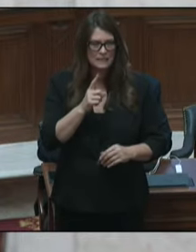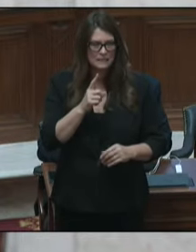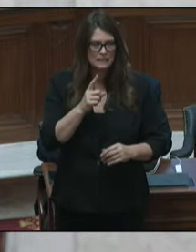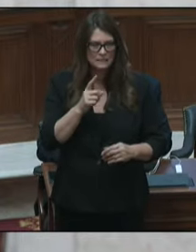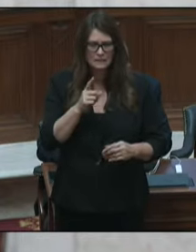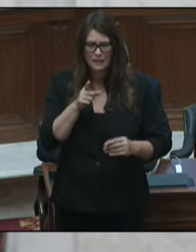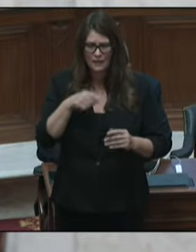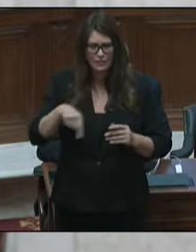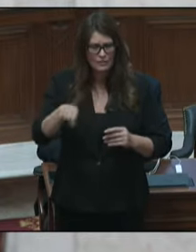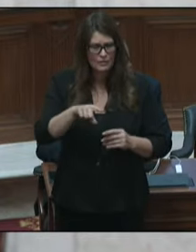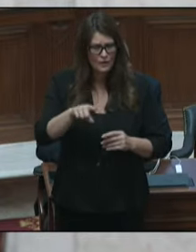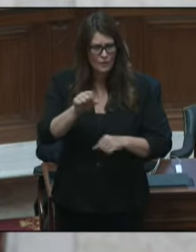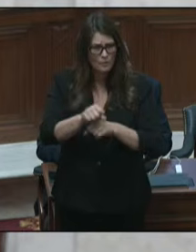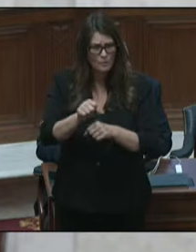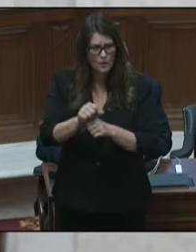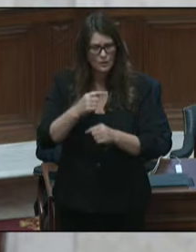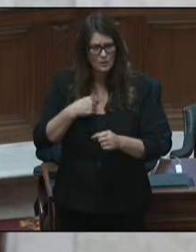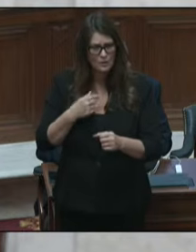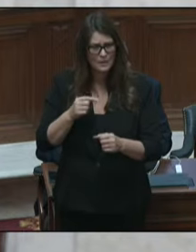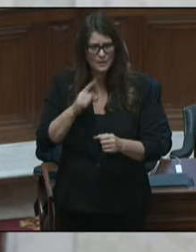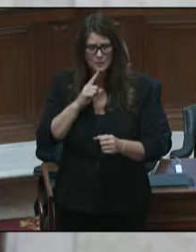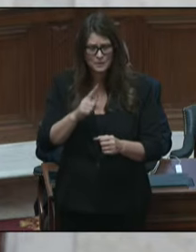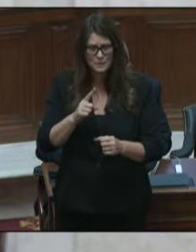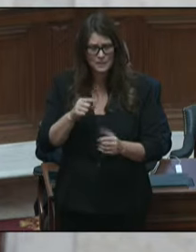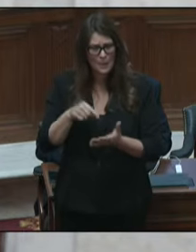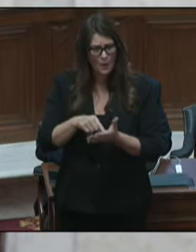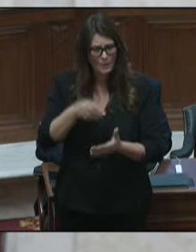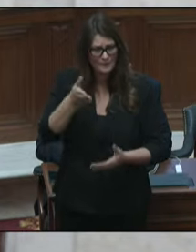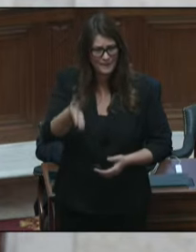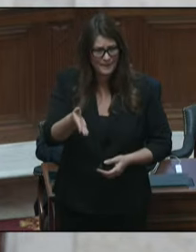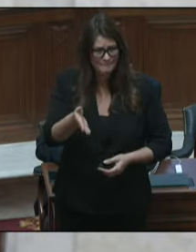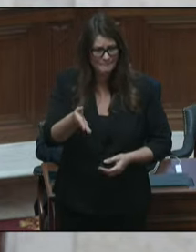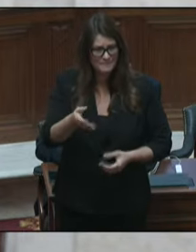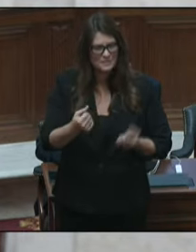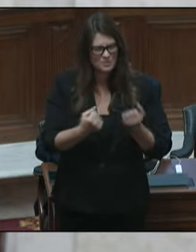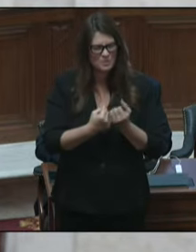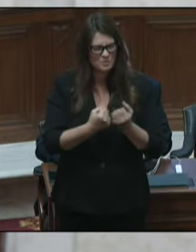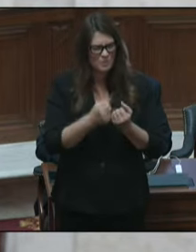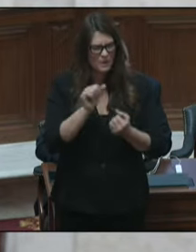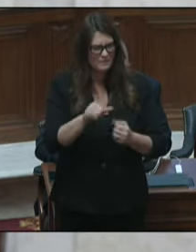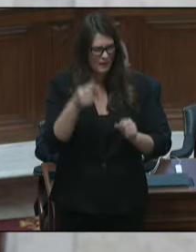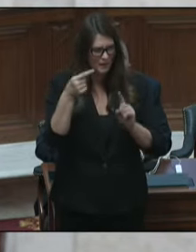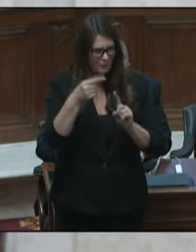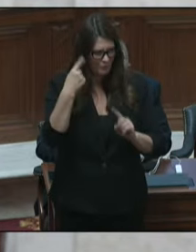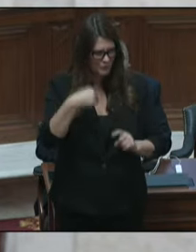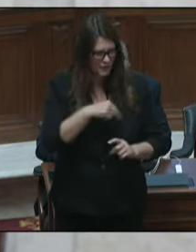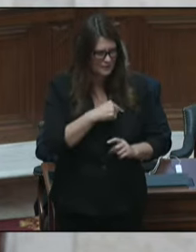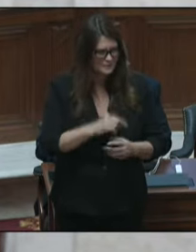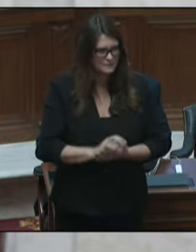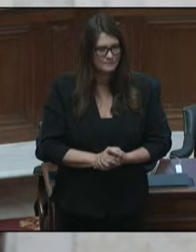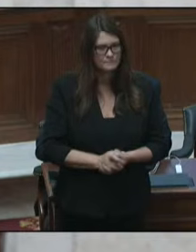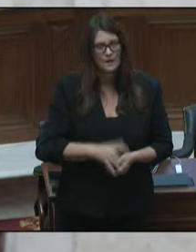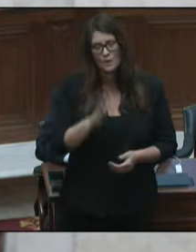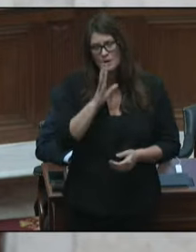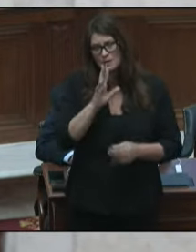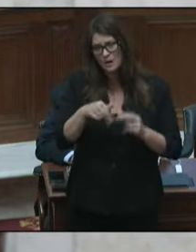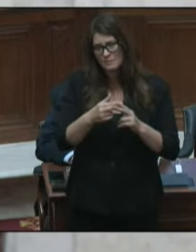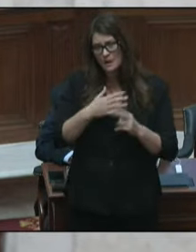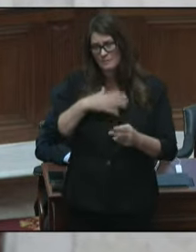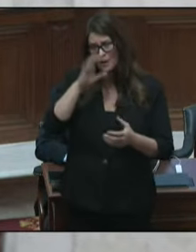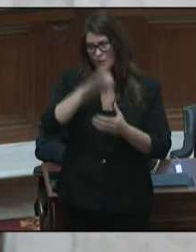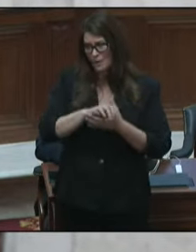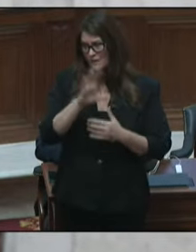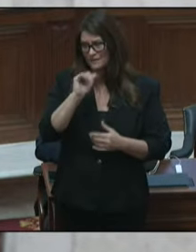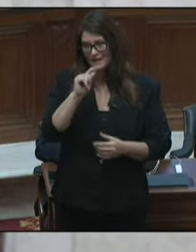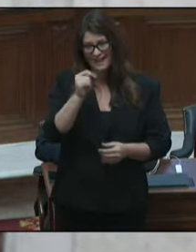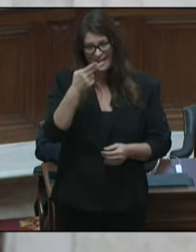owe them. And so please support those initiatives. I want to talk to you just a second about Kathy and communities